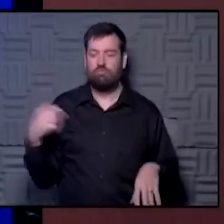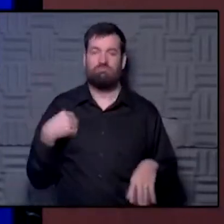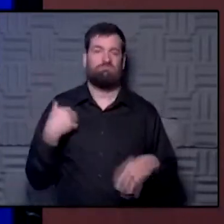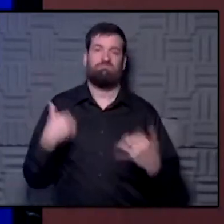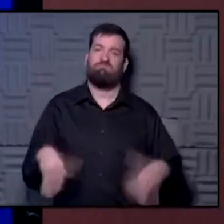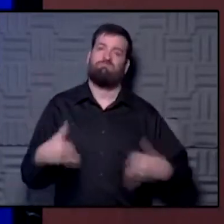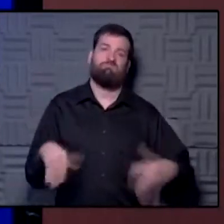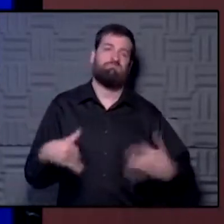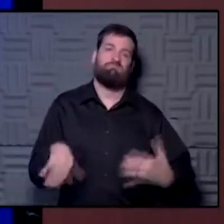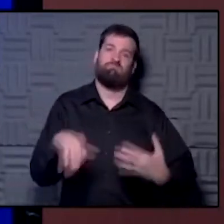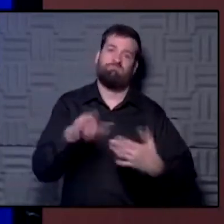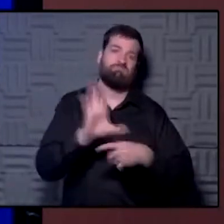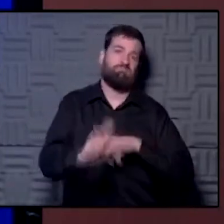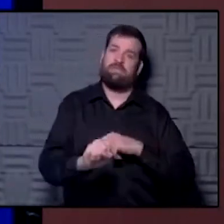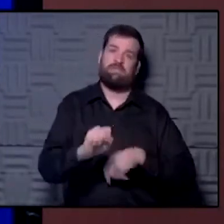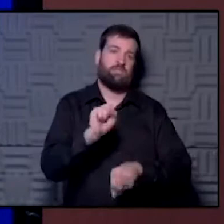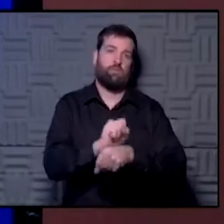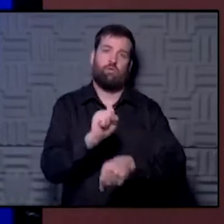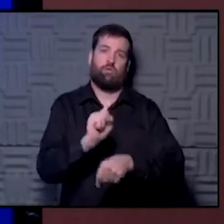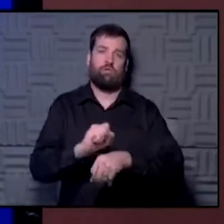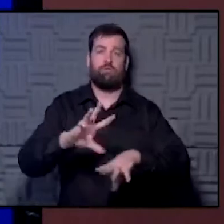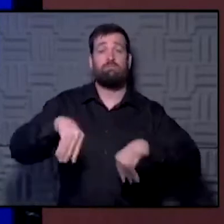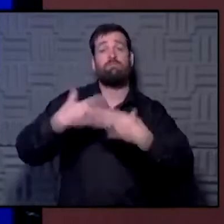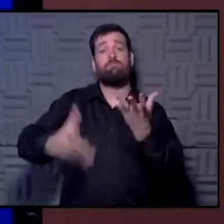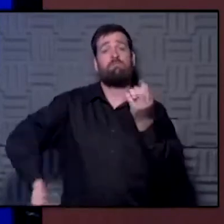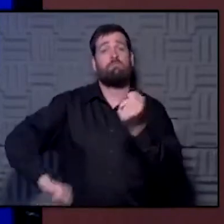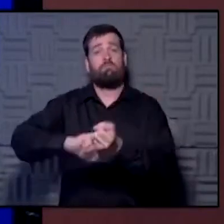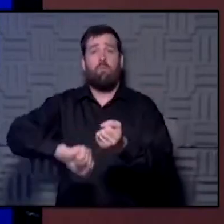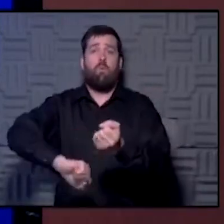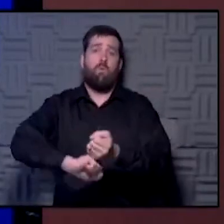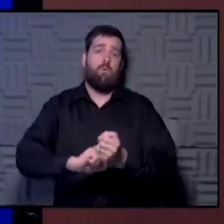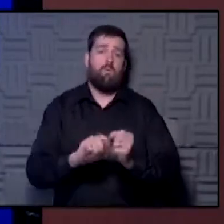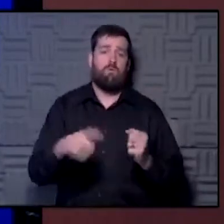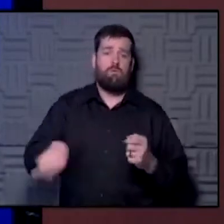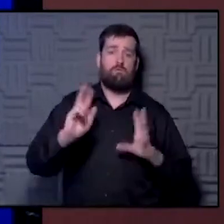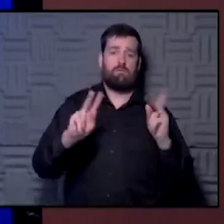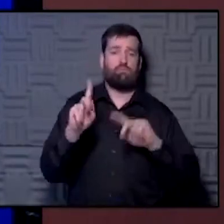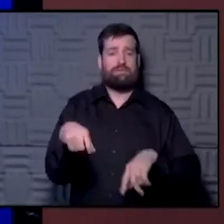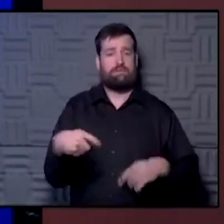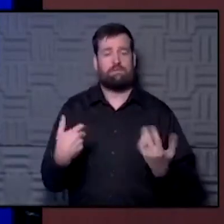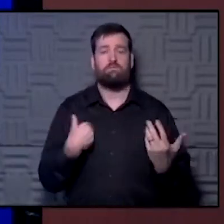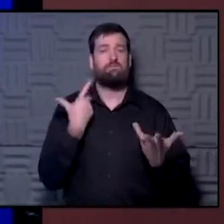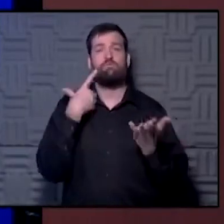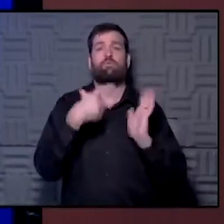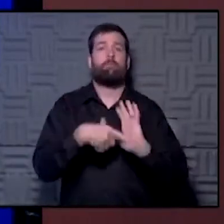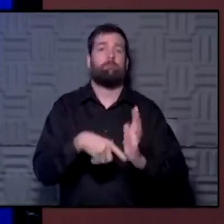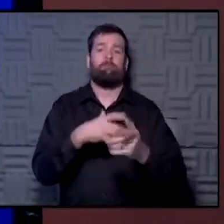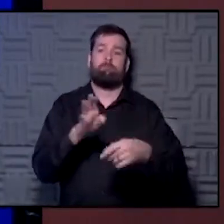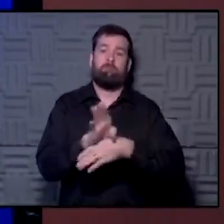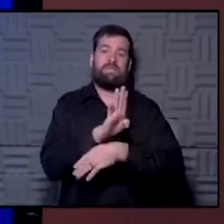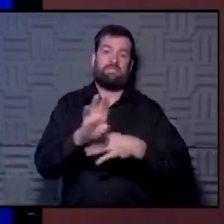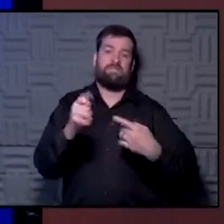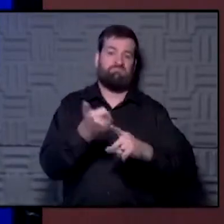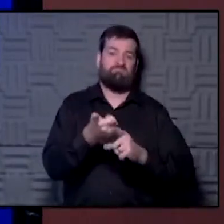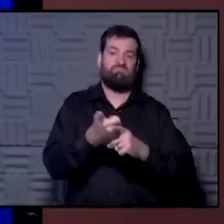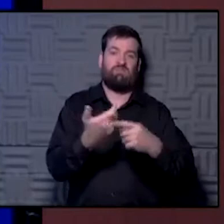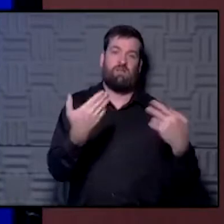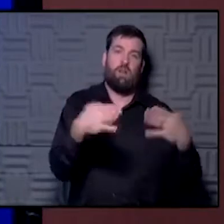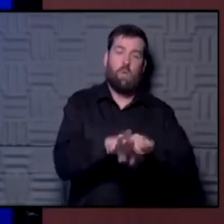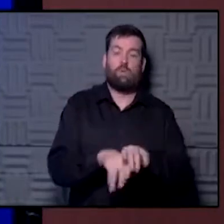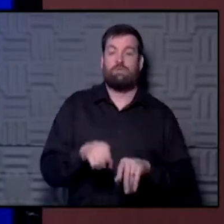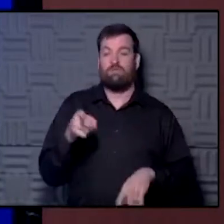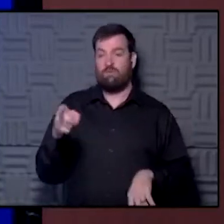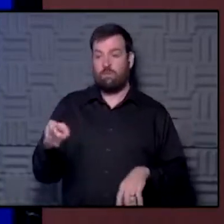remarkable work really providing that additional support that folks have needed where perhaps a business is closed and